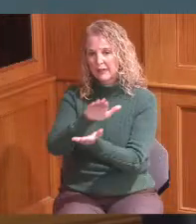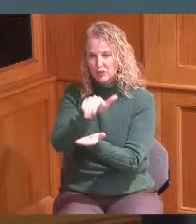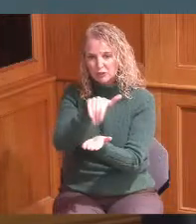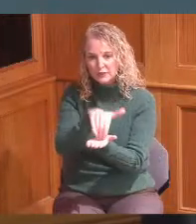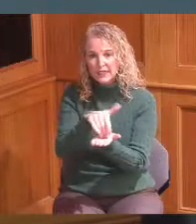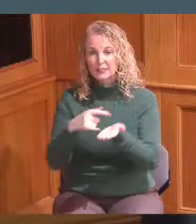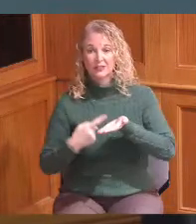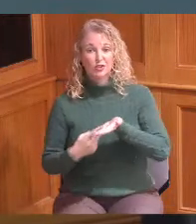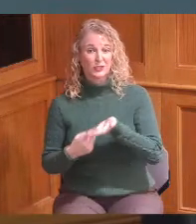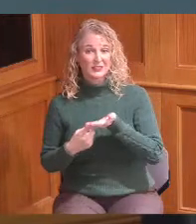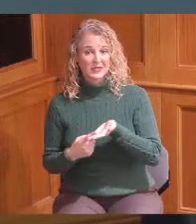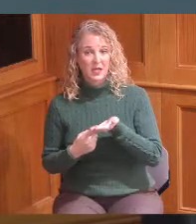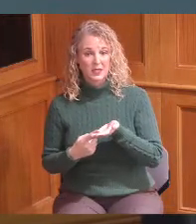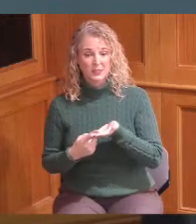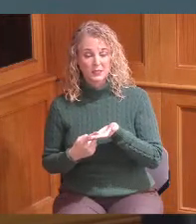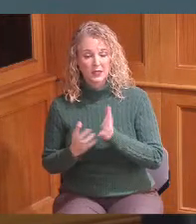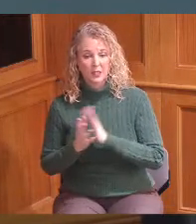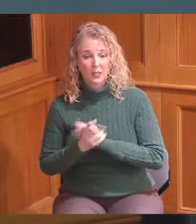talked about